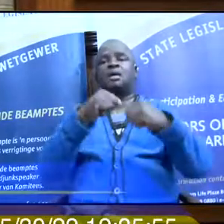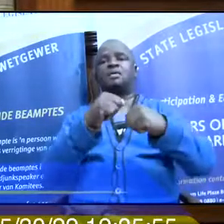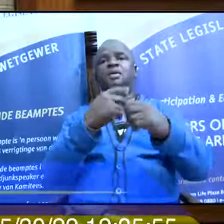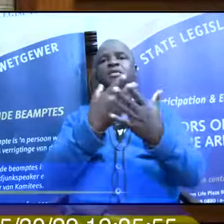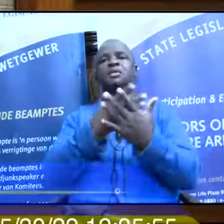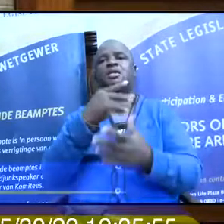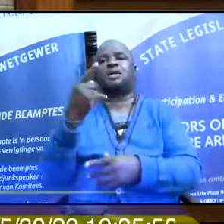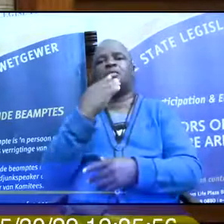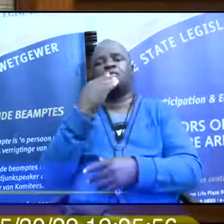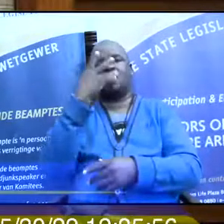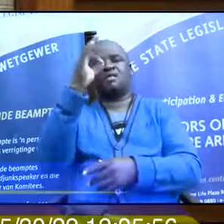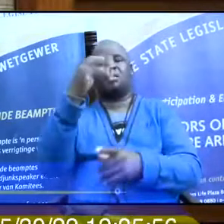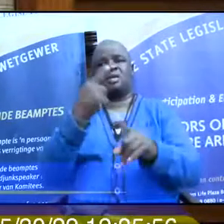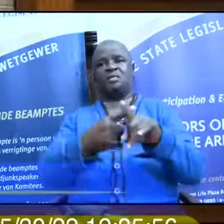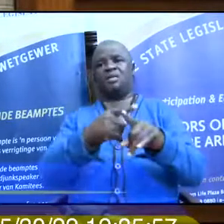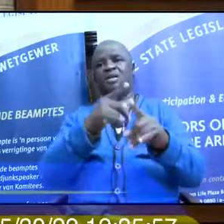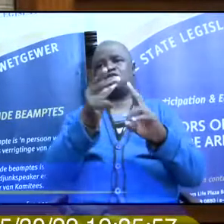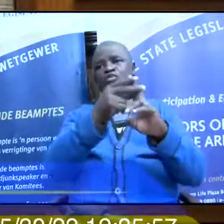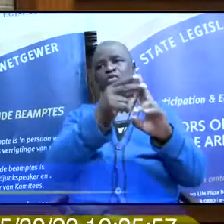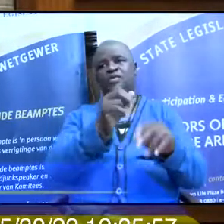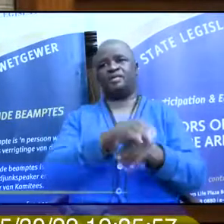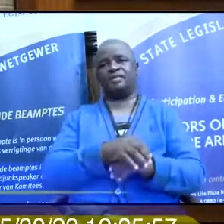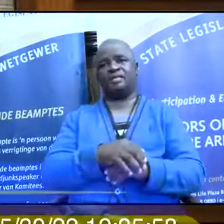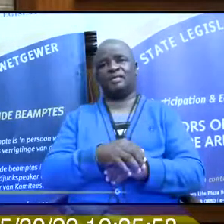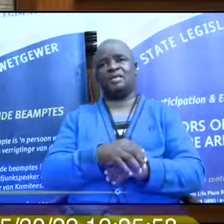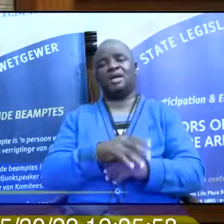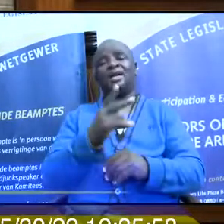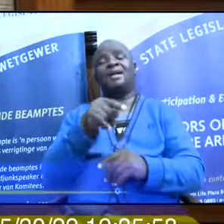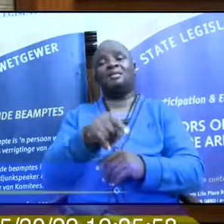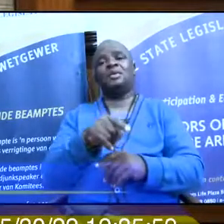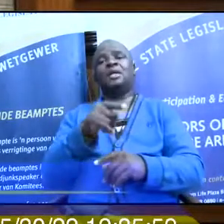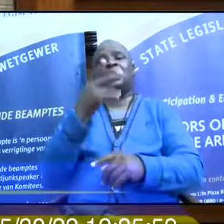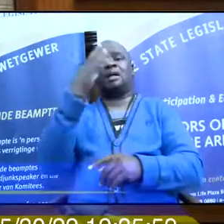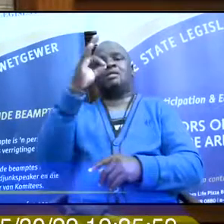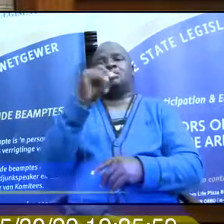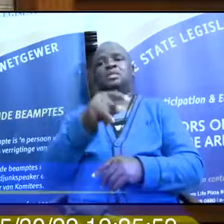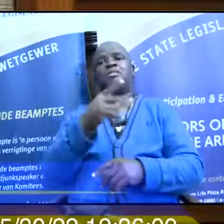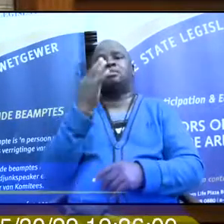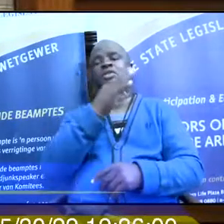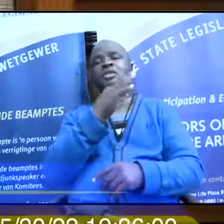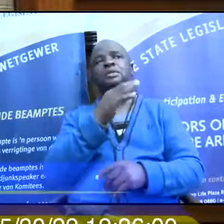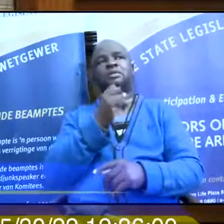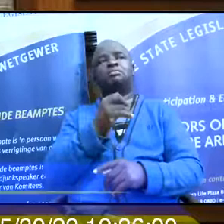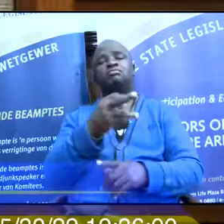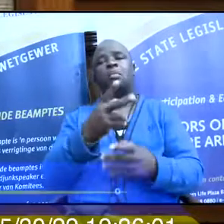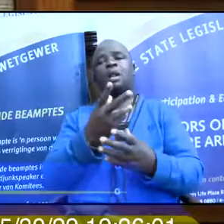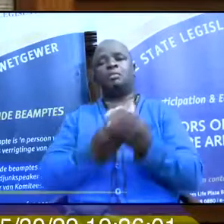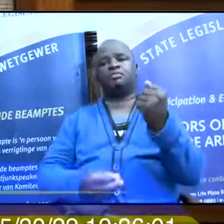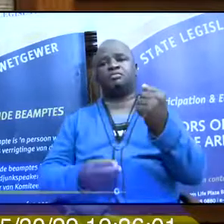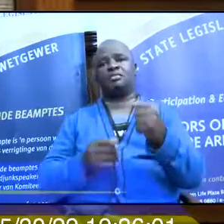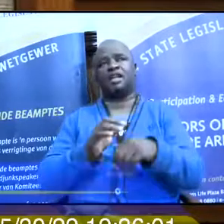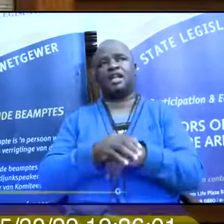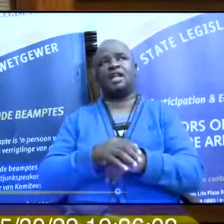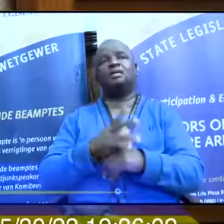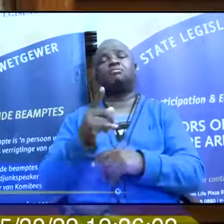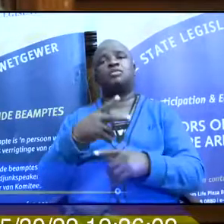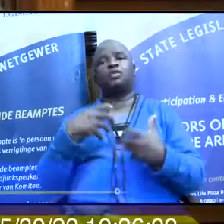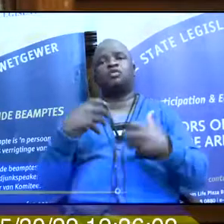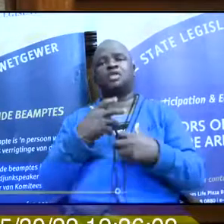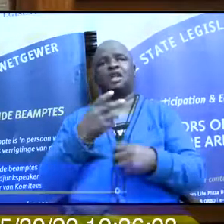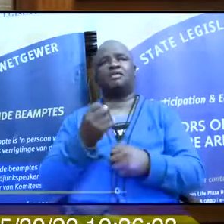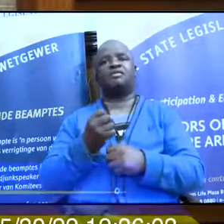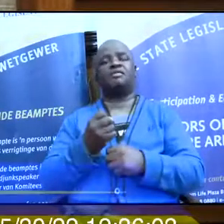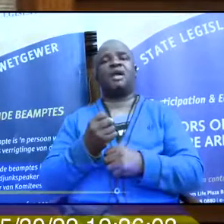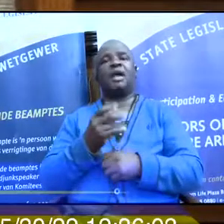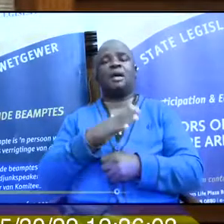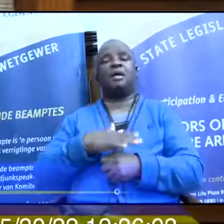employer and the labor wherein the employer has reneged in implementing that resolution we're very much concerned about